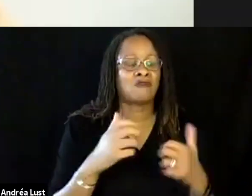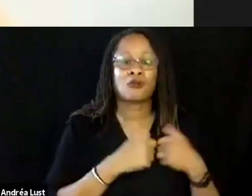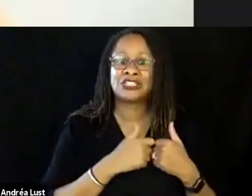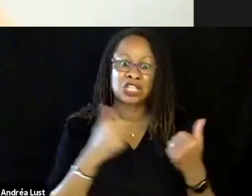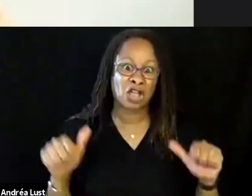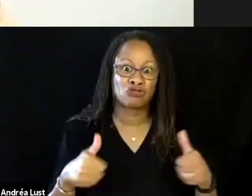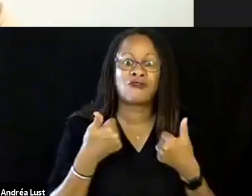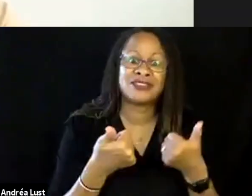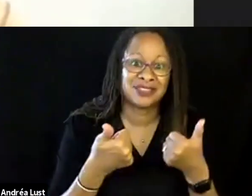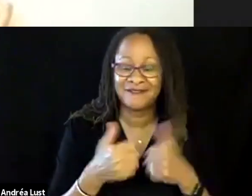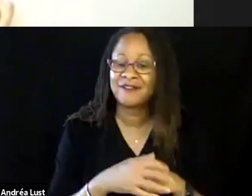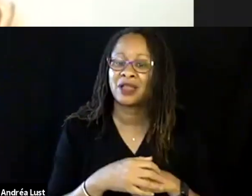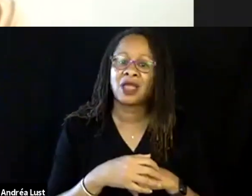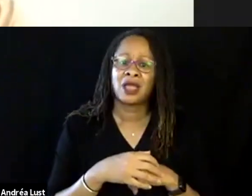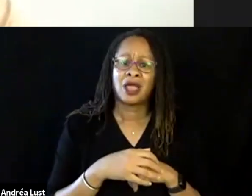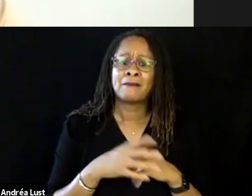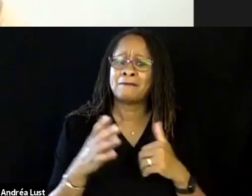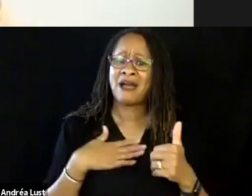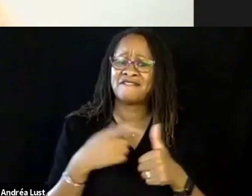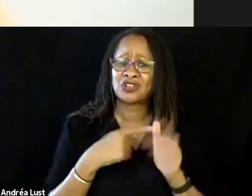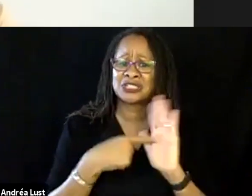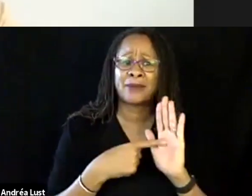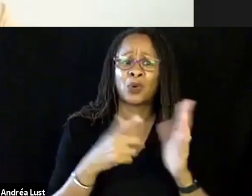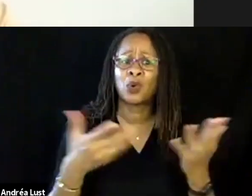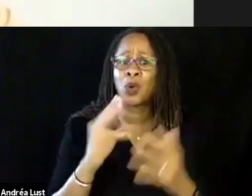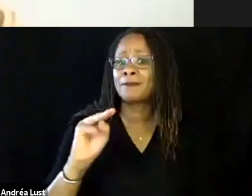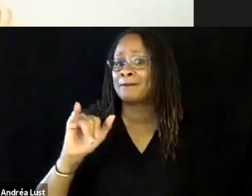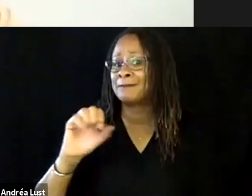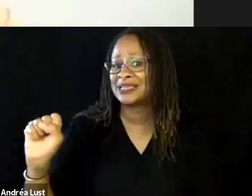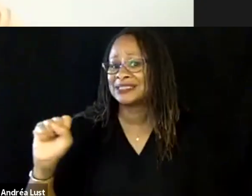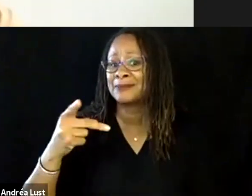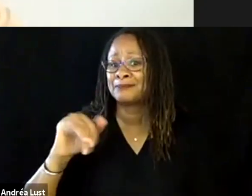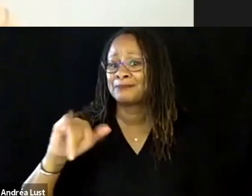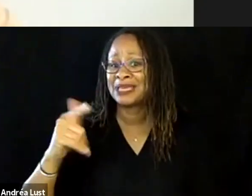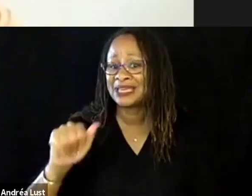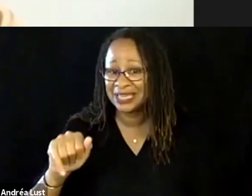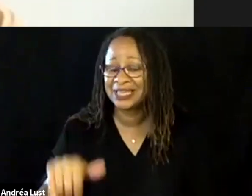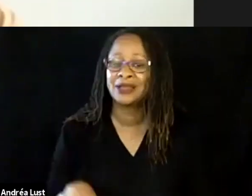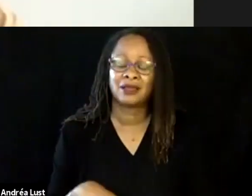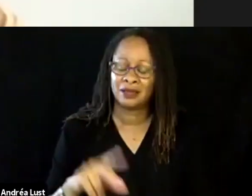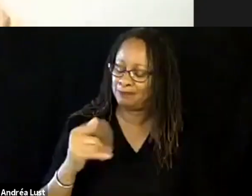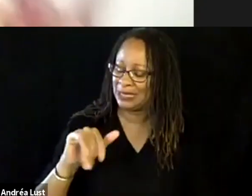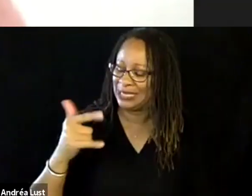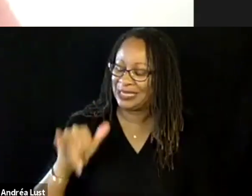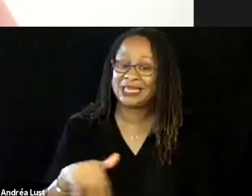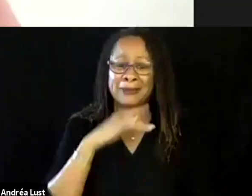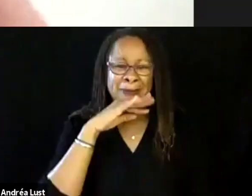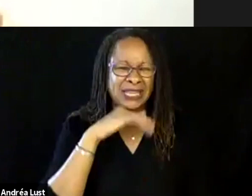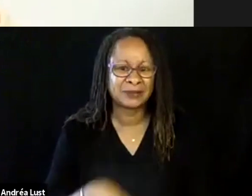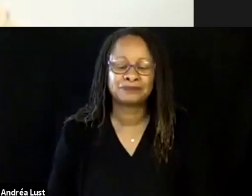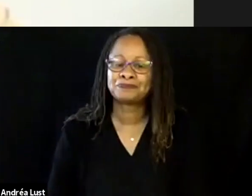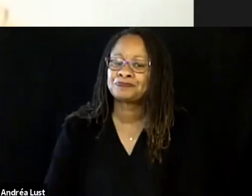first example of this was Miss Piggy. Idiotic, slovenly, or disheveled. One thing that I find